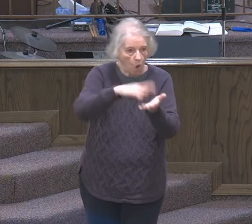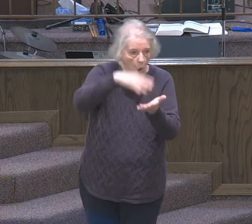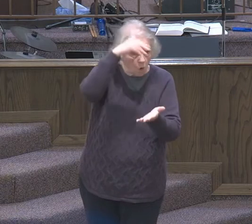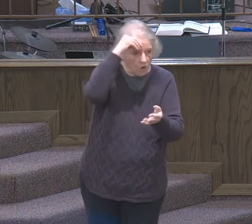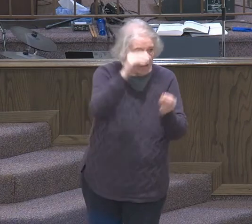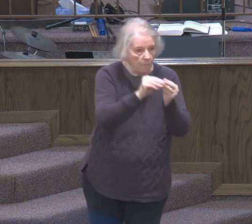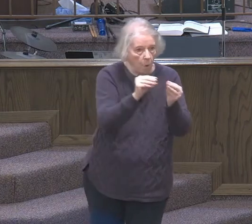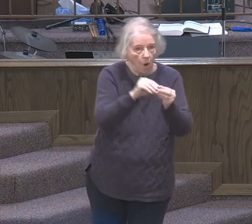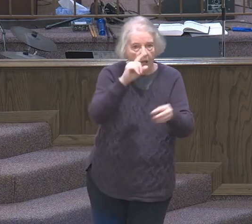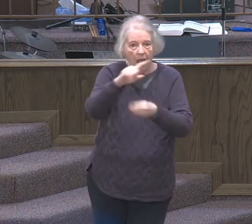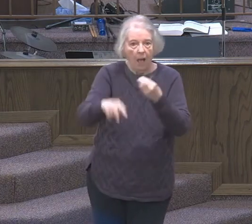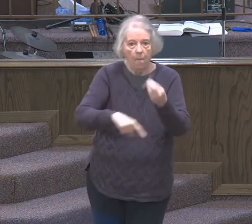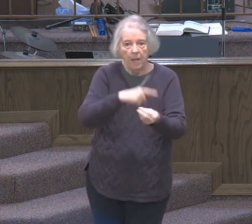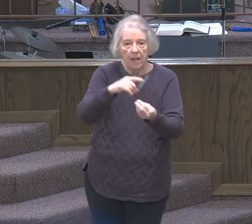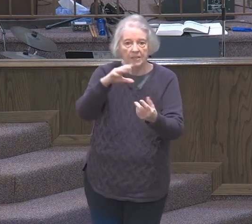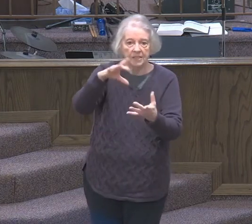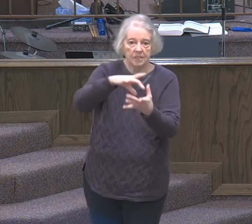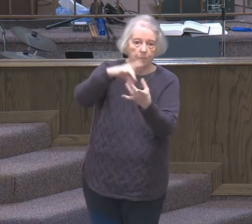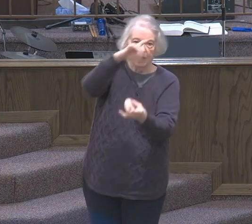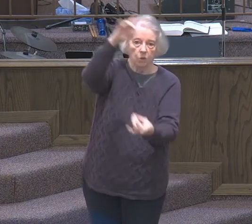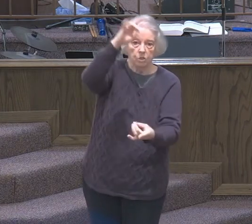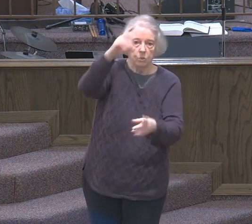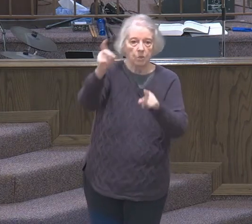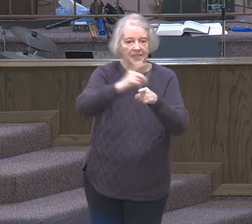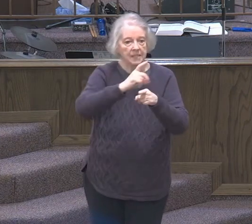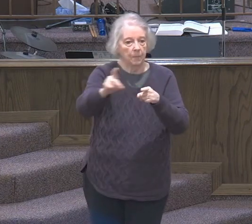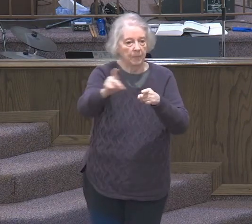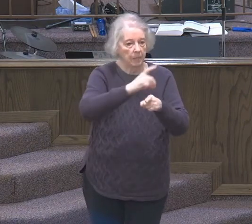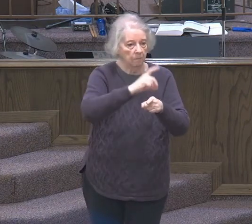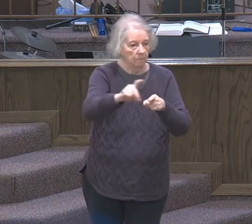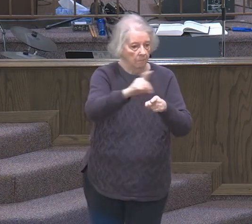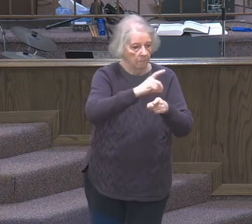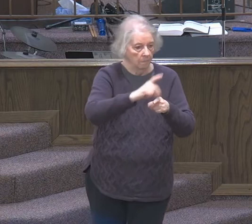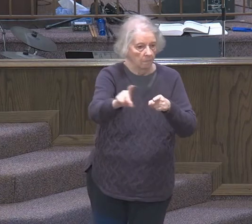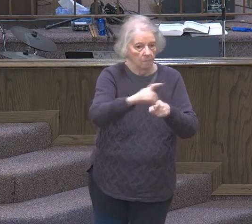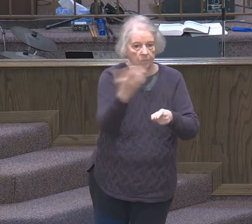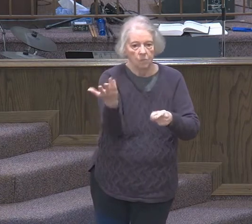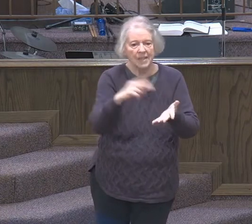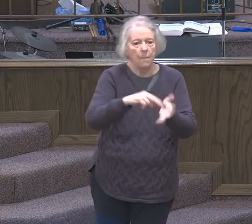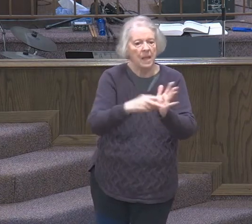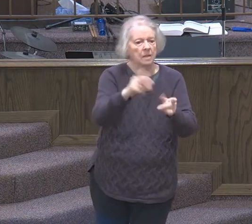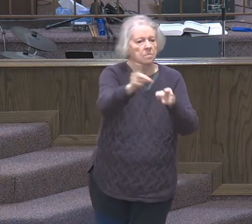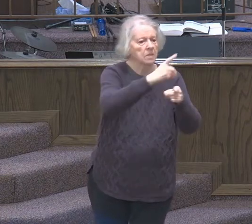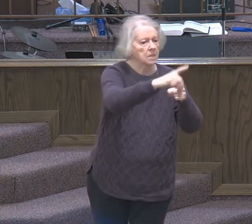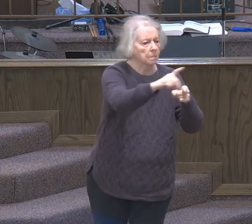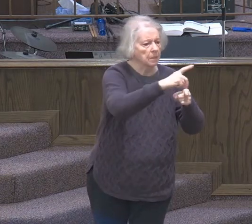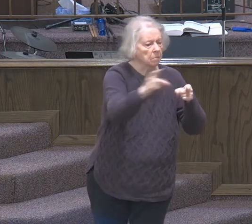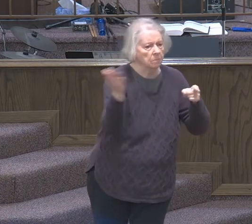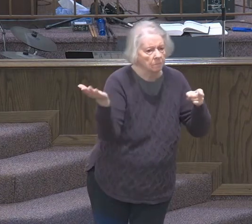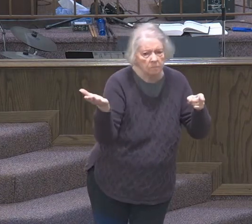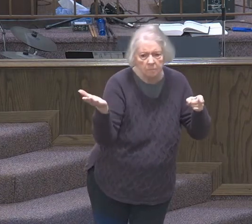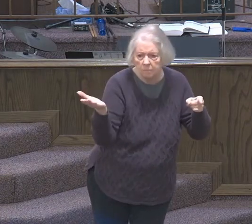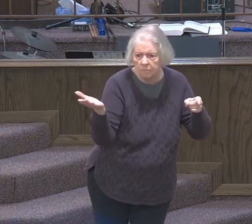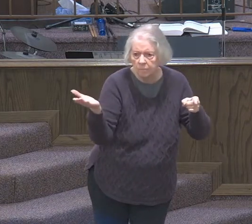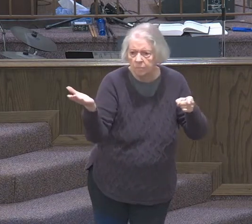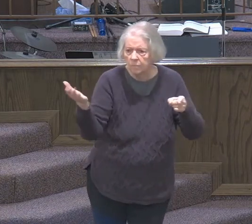spiritual discipline, we're going to look at in depth really is worship. And what does it mean to worship?